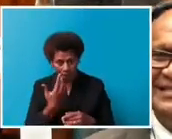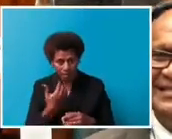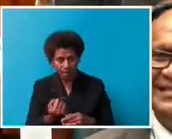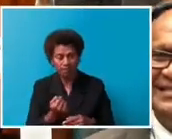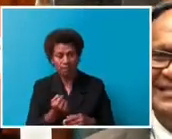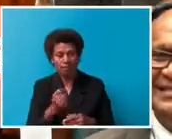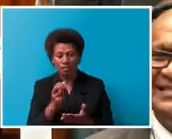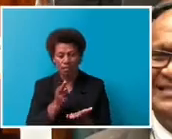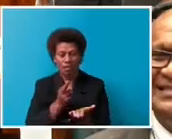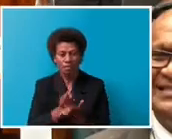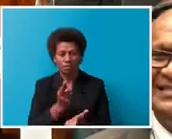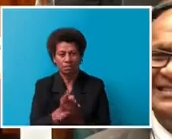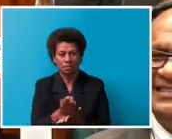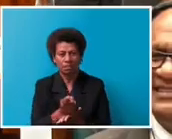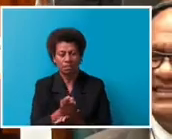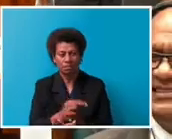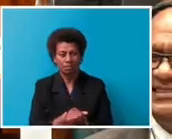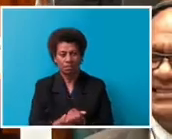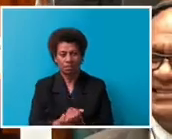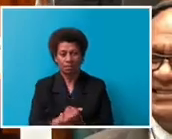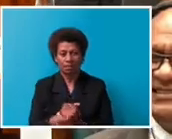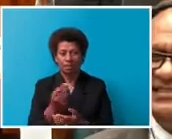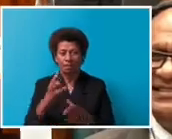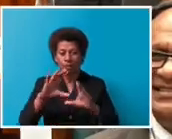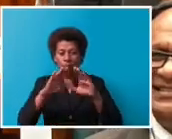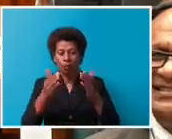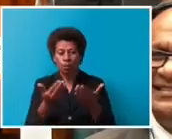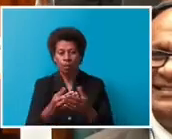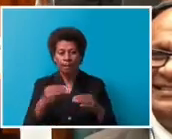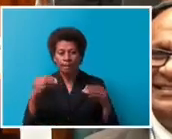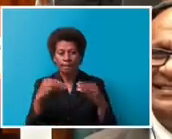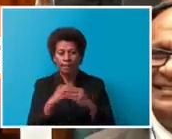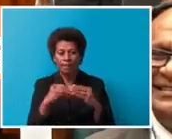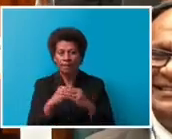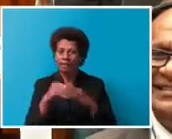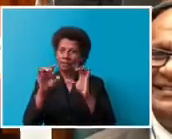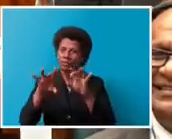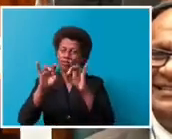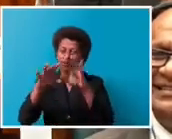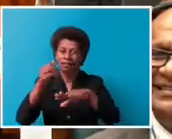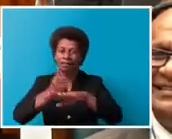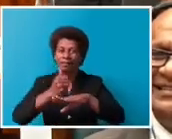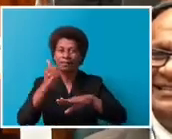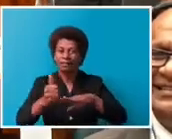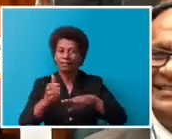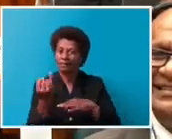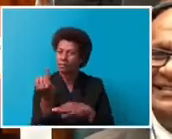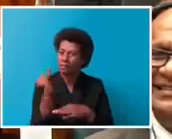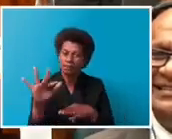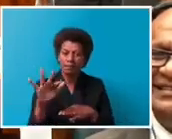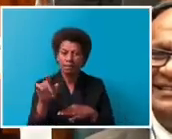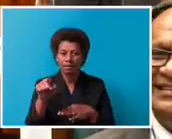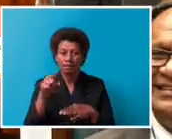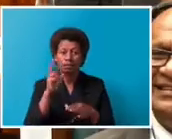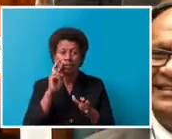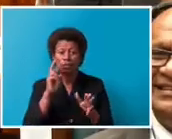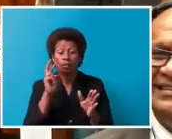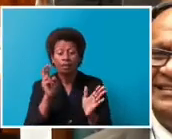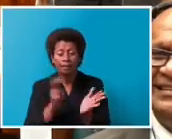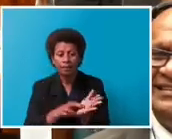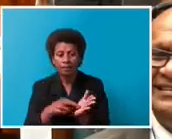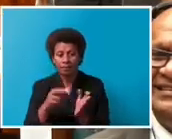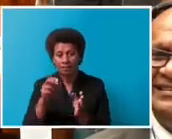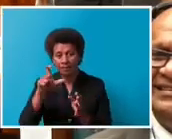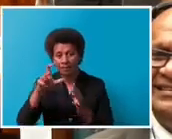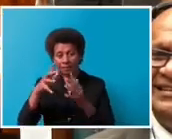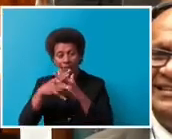the honesty to get the World Bank, to get the Australian government to do an independent report. The CWM